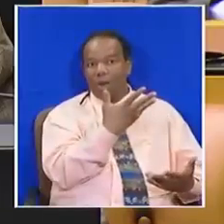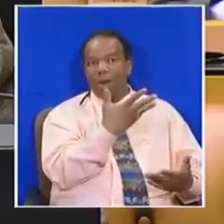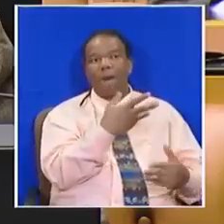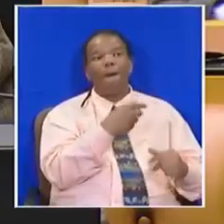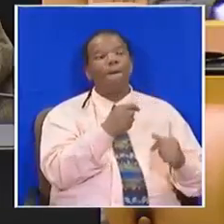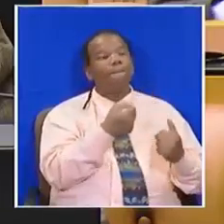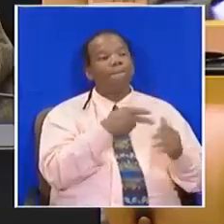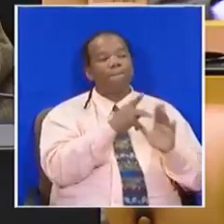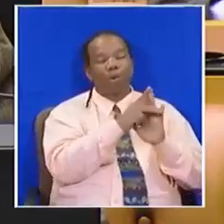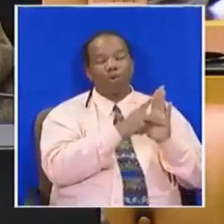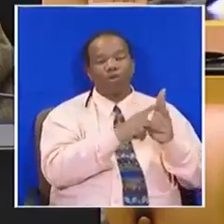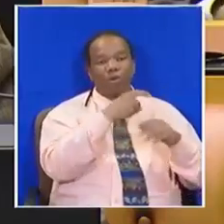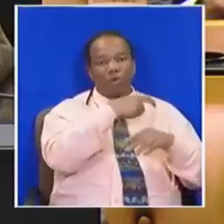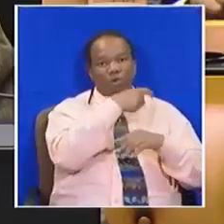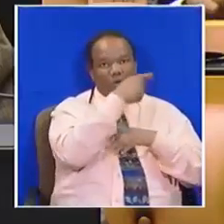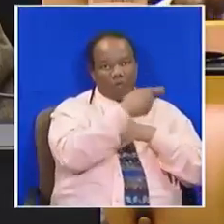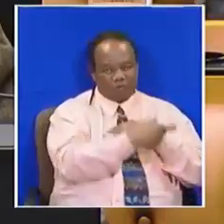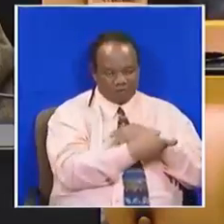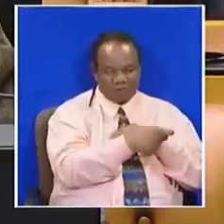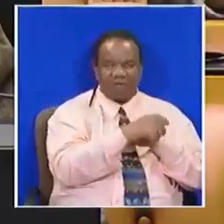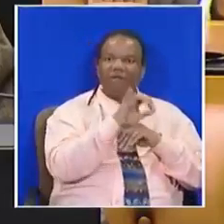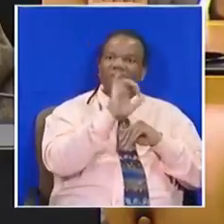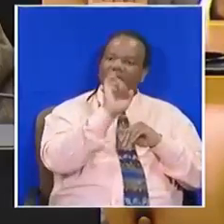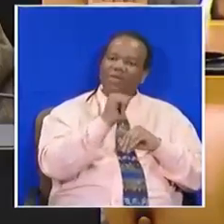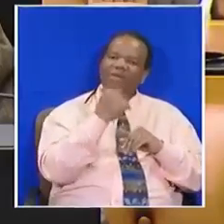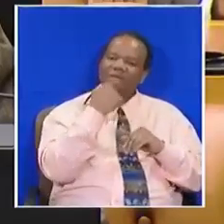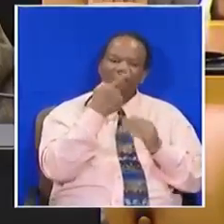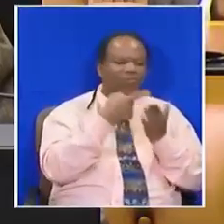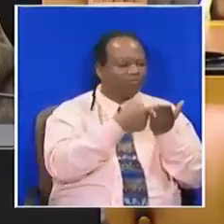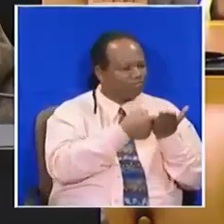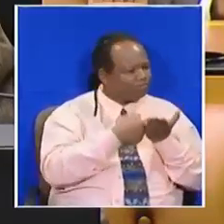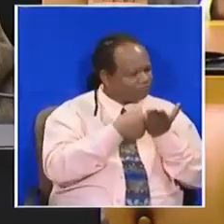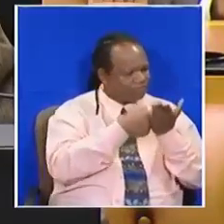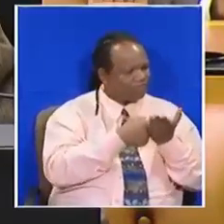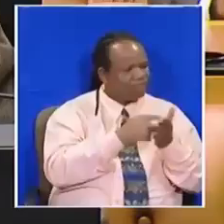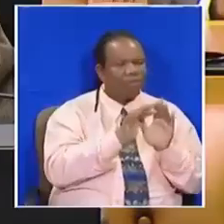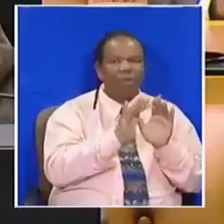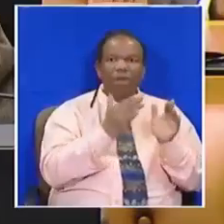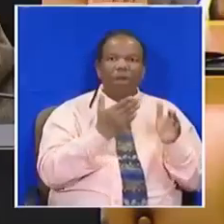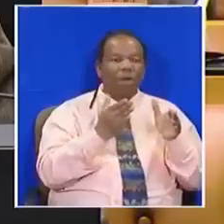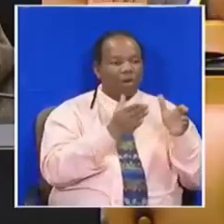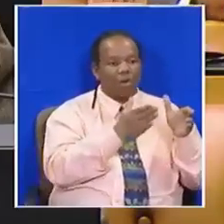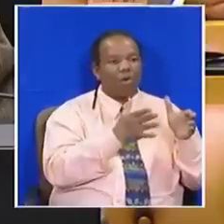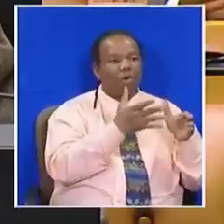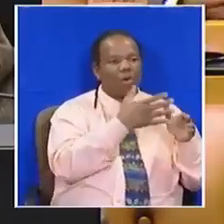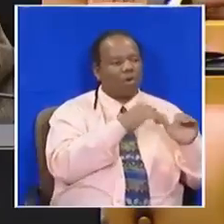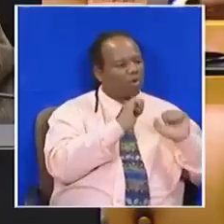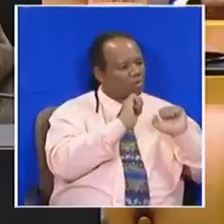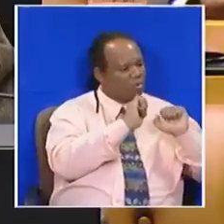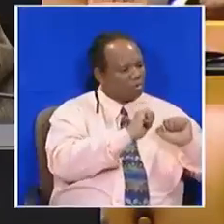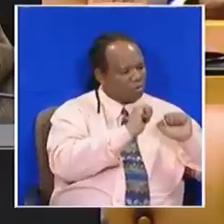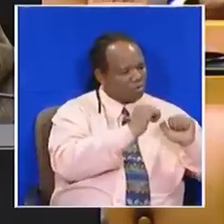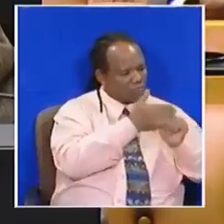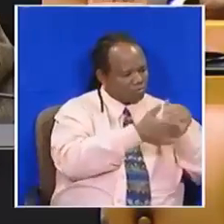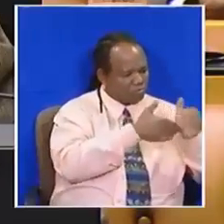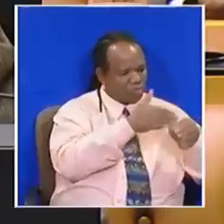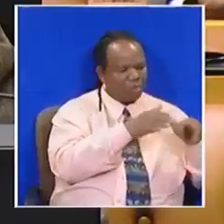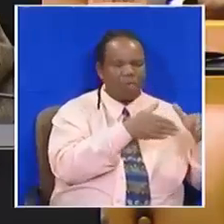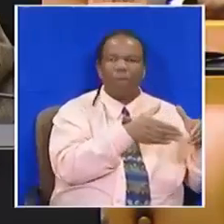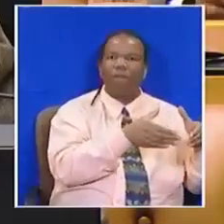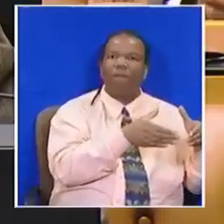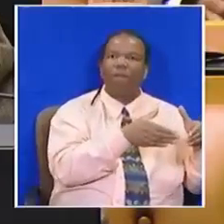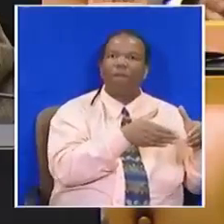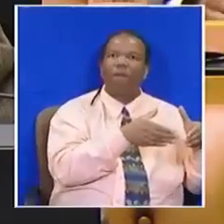say that this matter needs to be addressed through a consensus process with